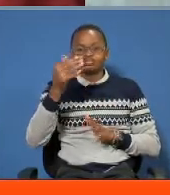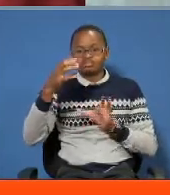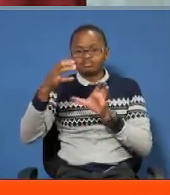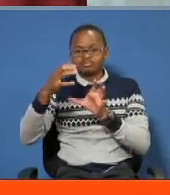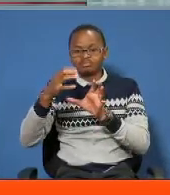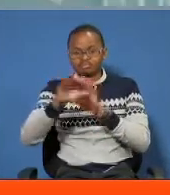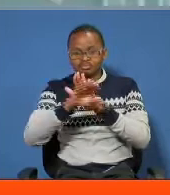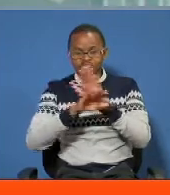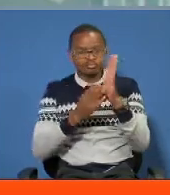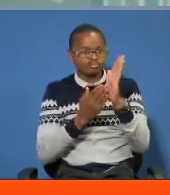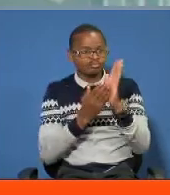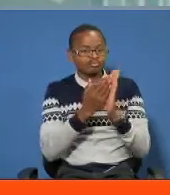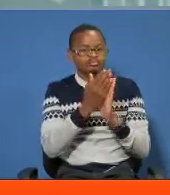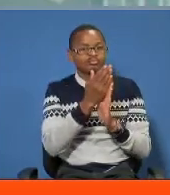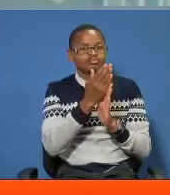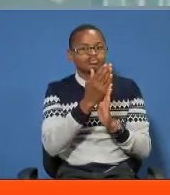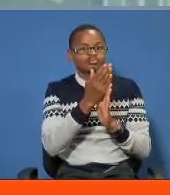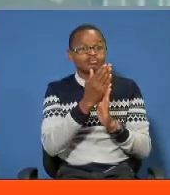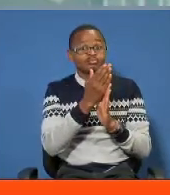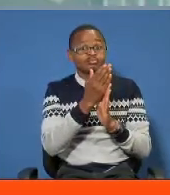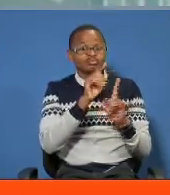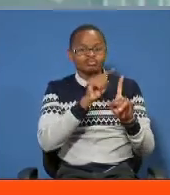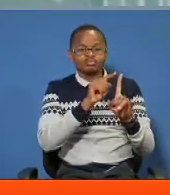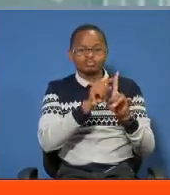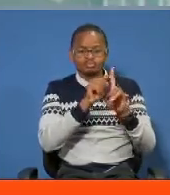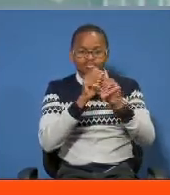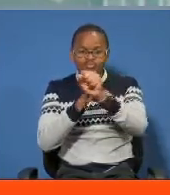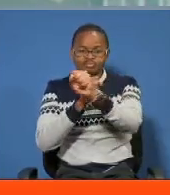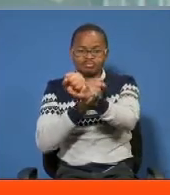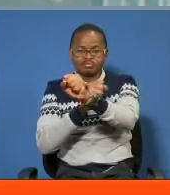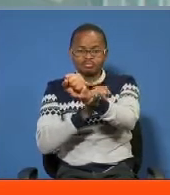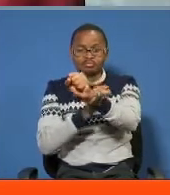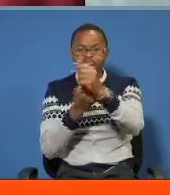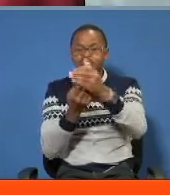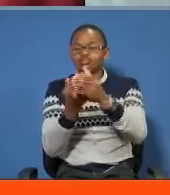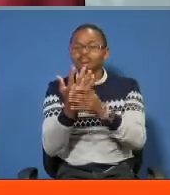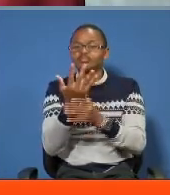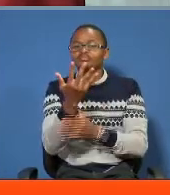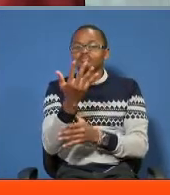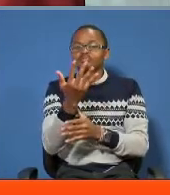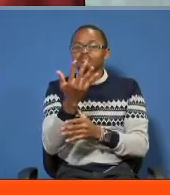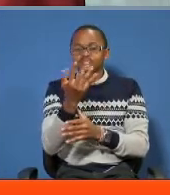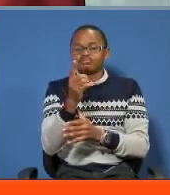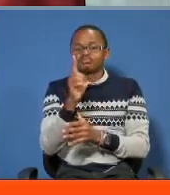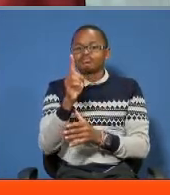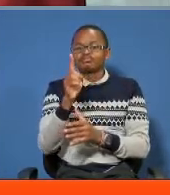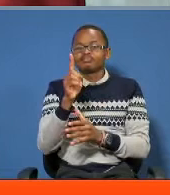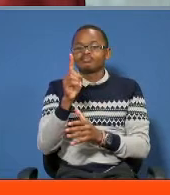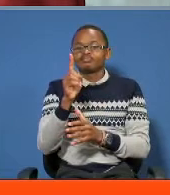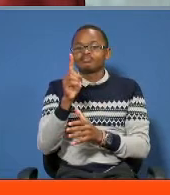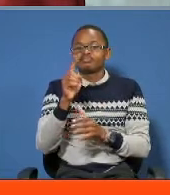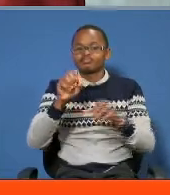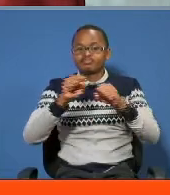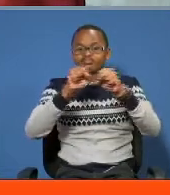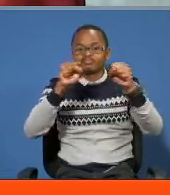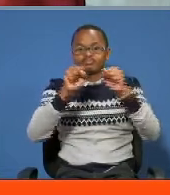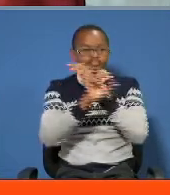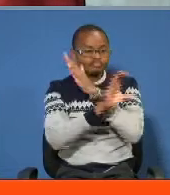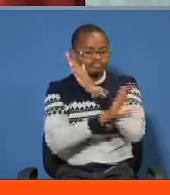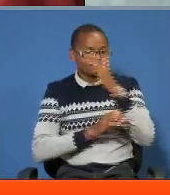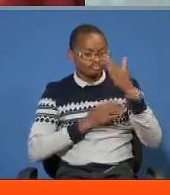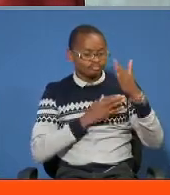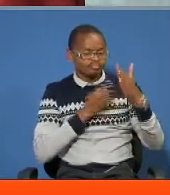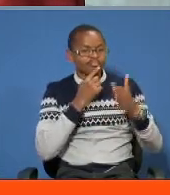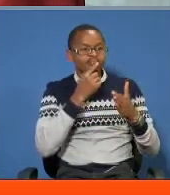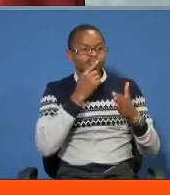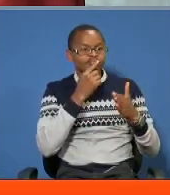the agency was basically developed, set up to support the nurturing and growth of the innovation system across the